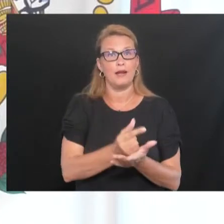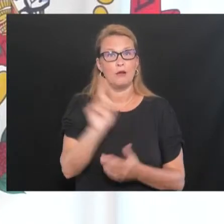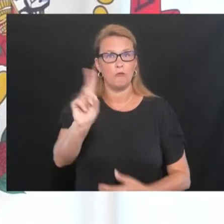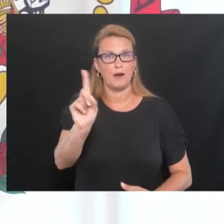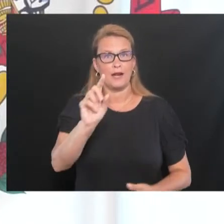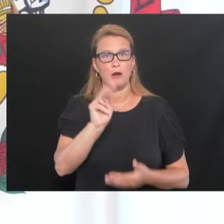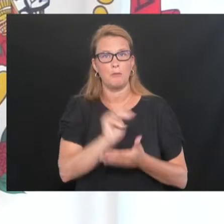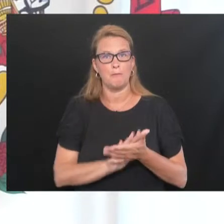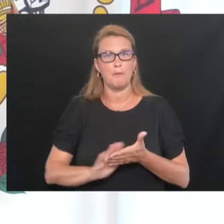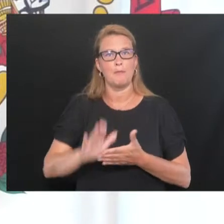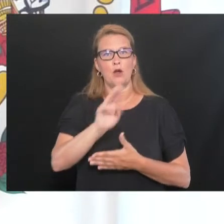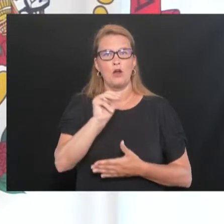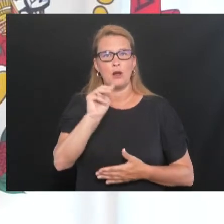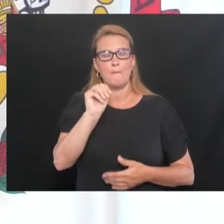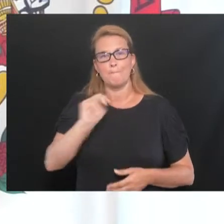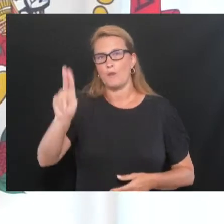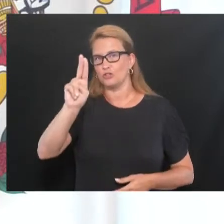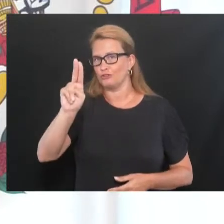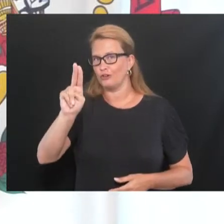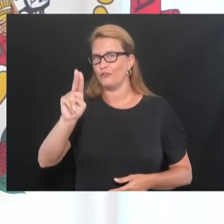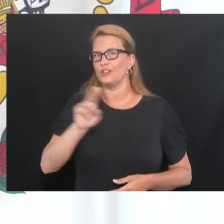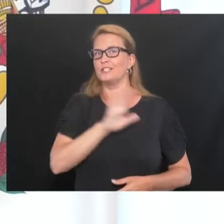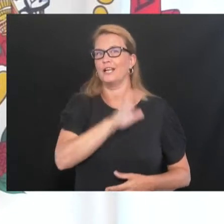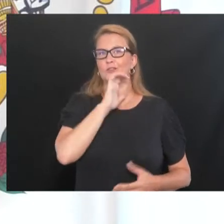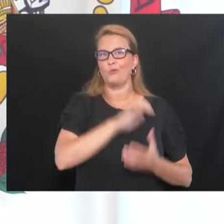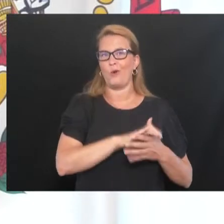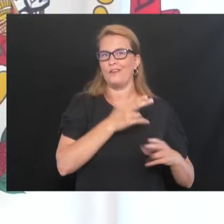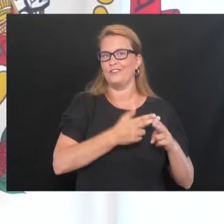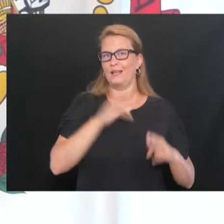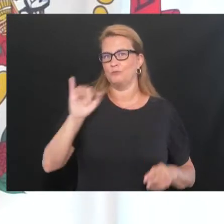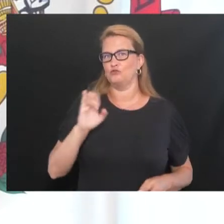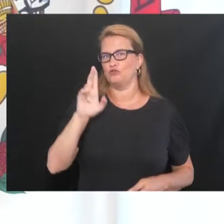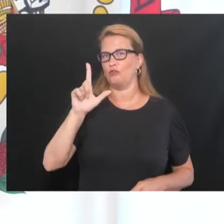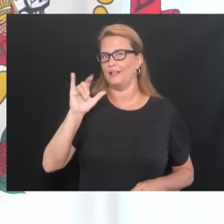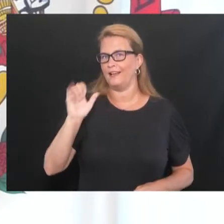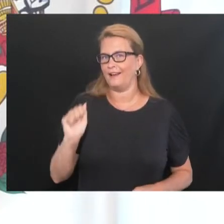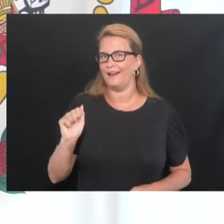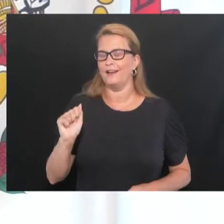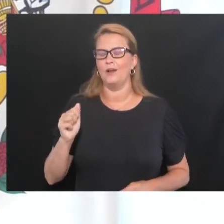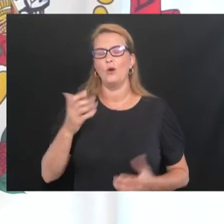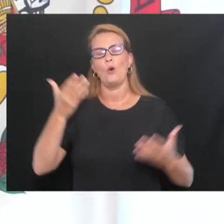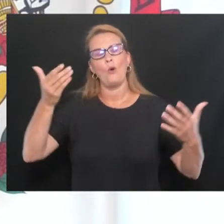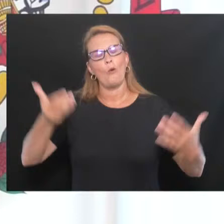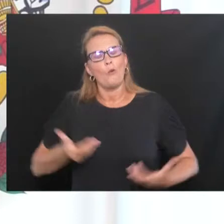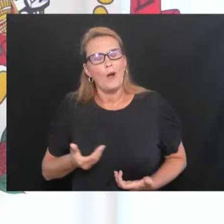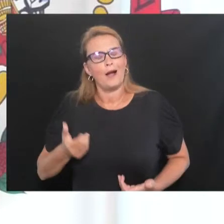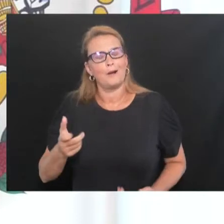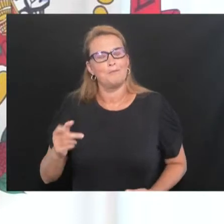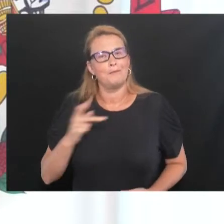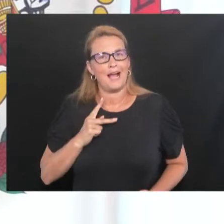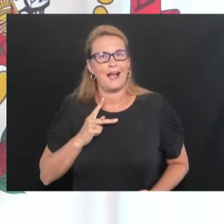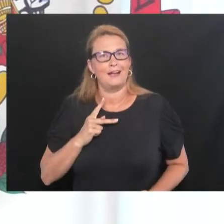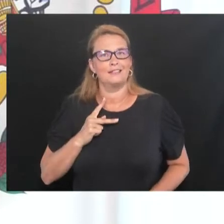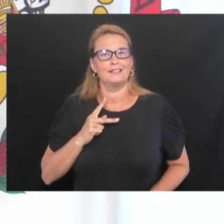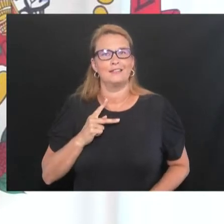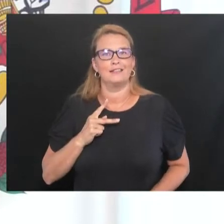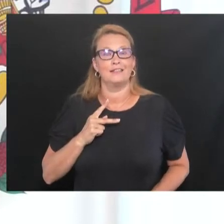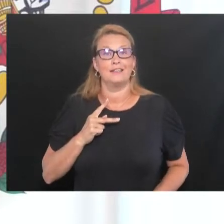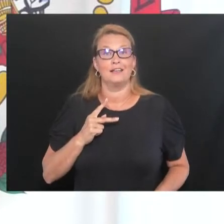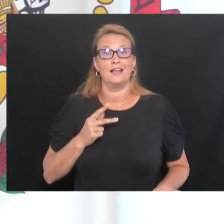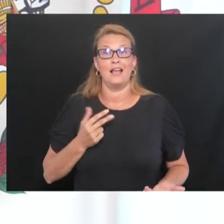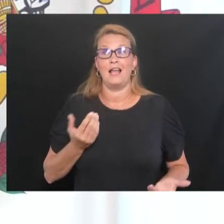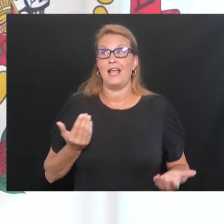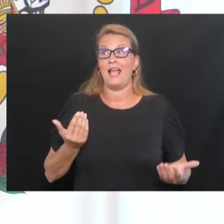love that. And his wife is Julia, and we just welcome him back. And again, we mourn